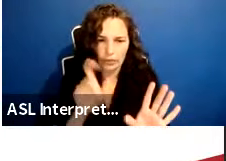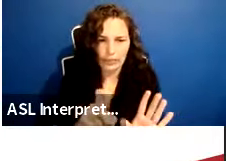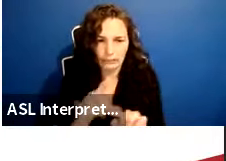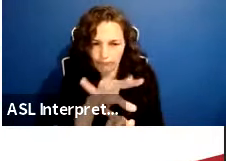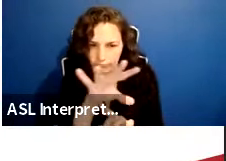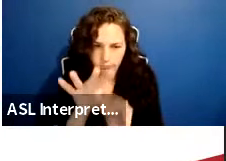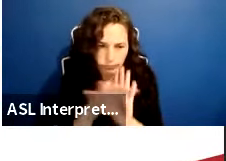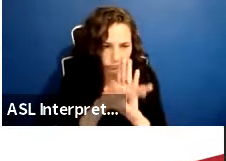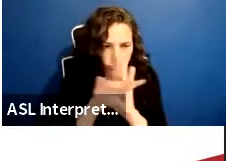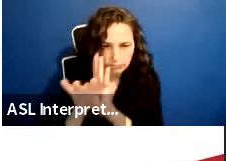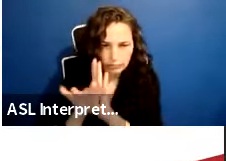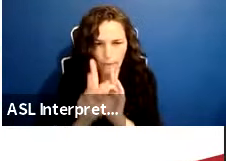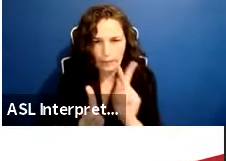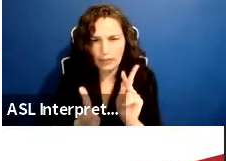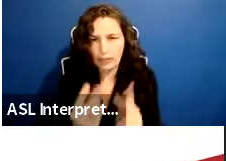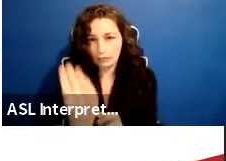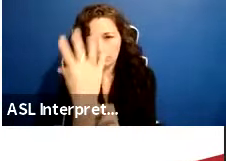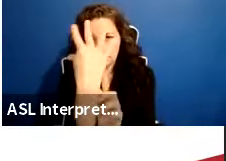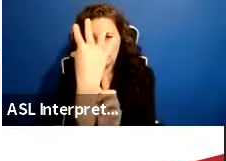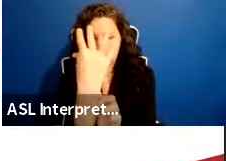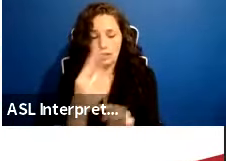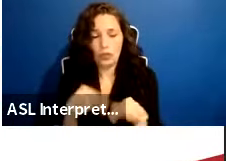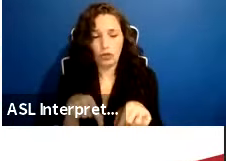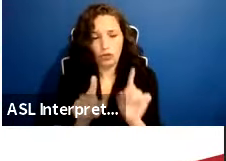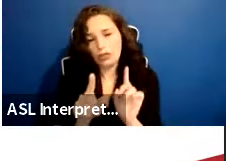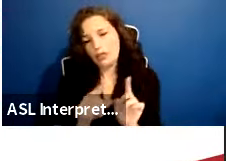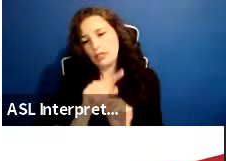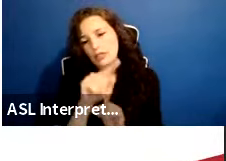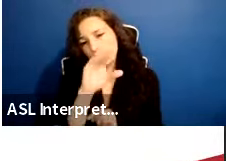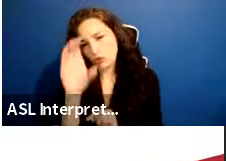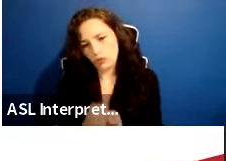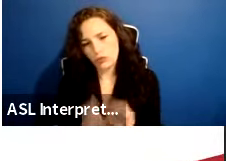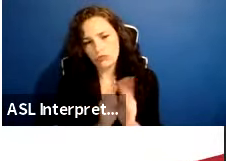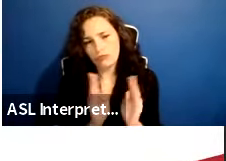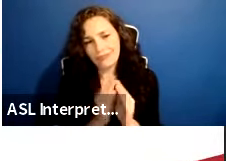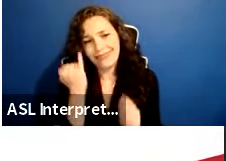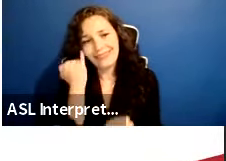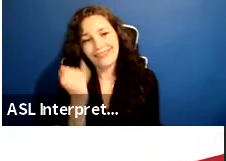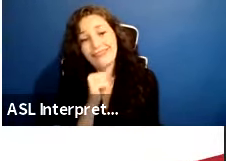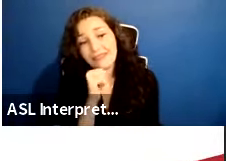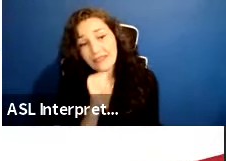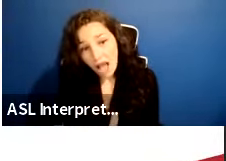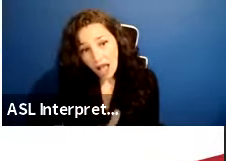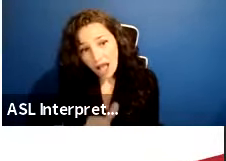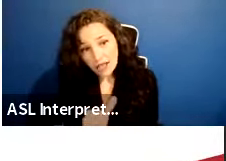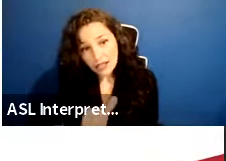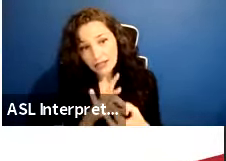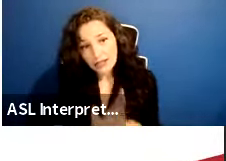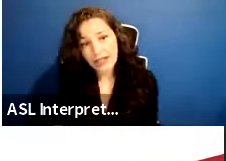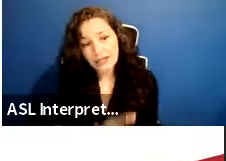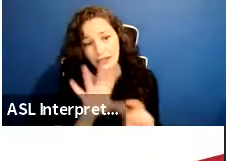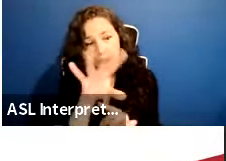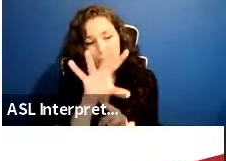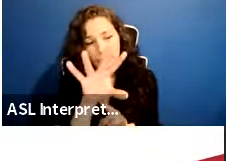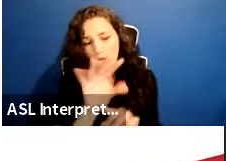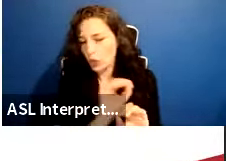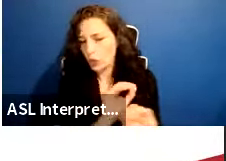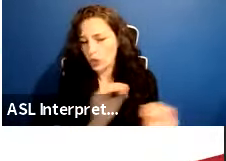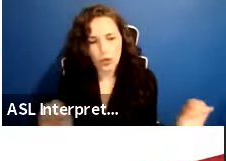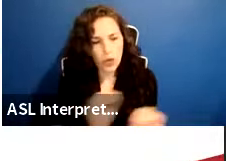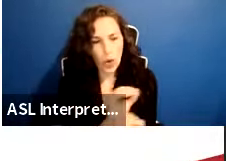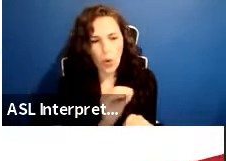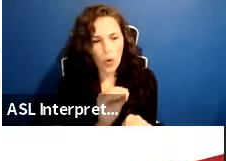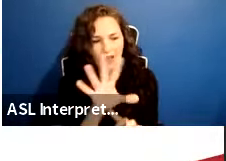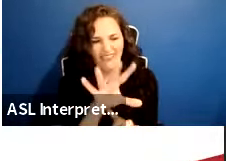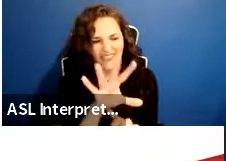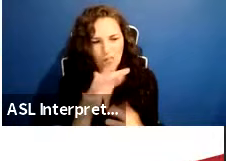so that people can see you in the Zoom session. If not, then you'll see that the video option button will not be available to